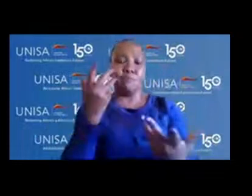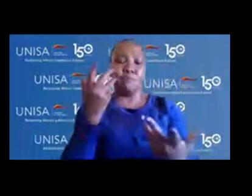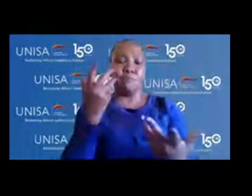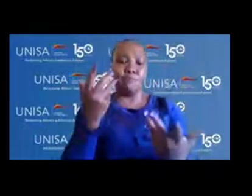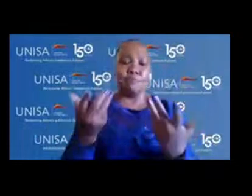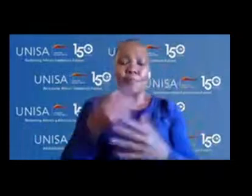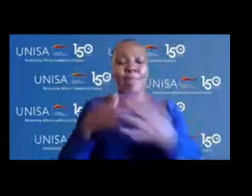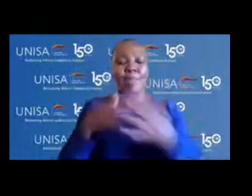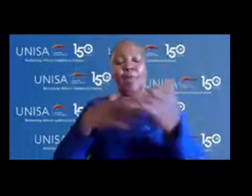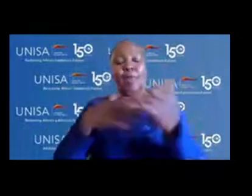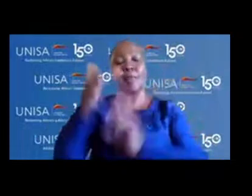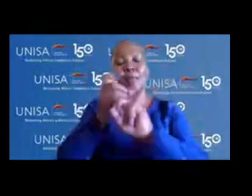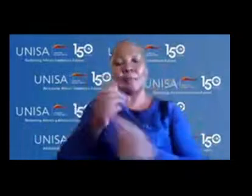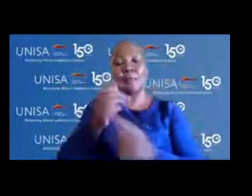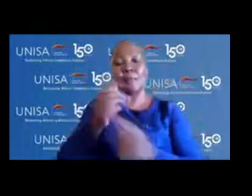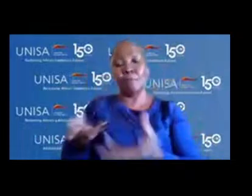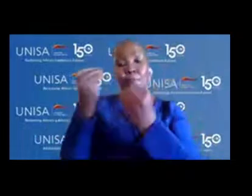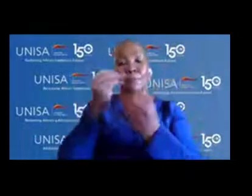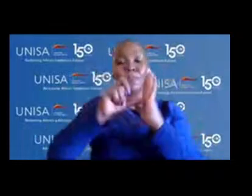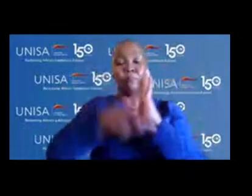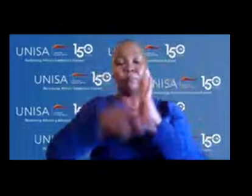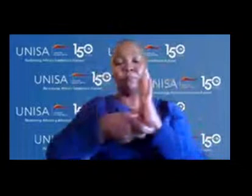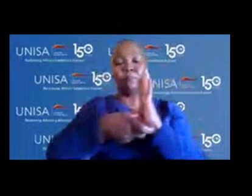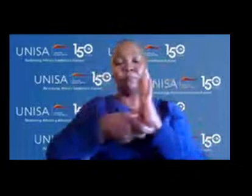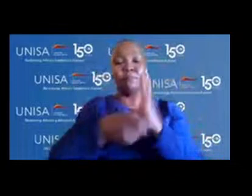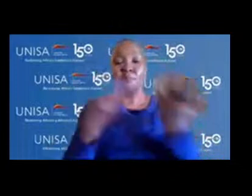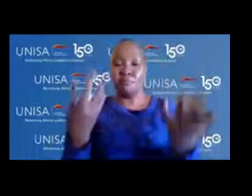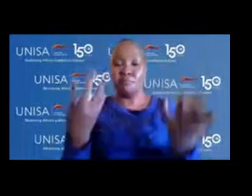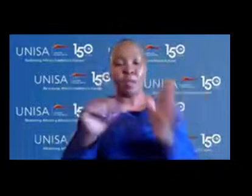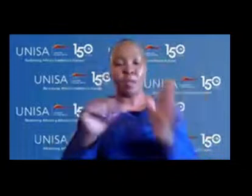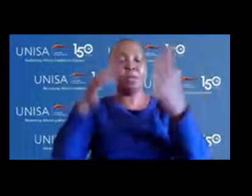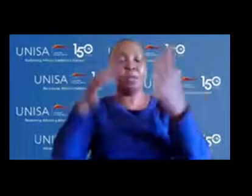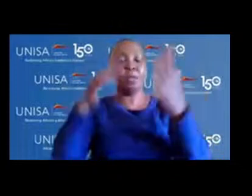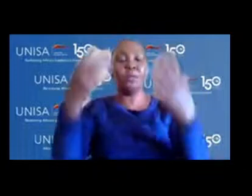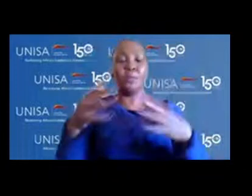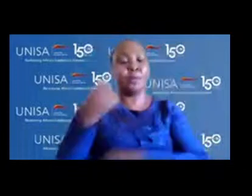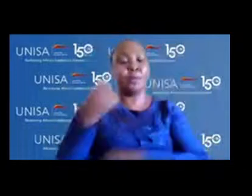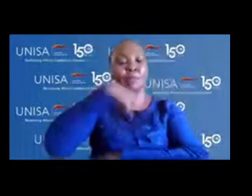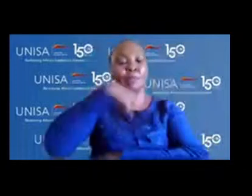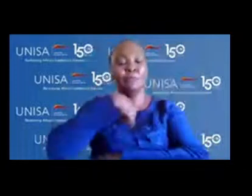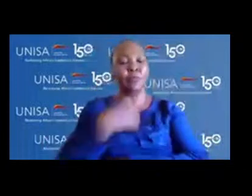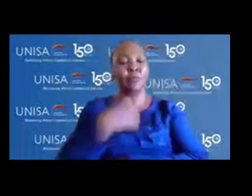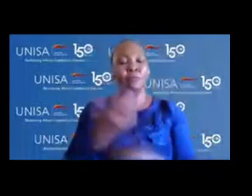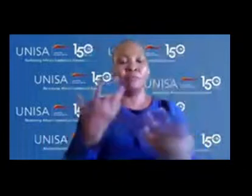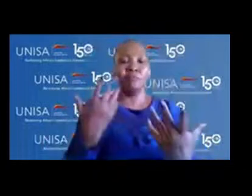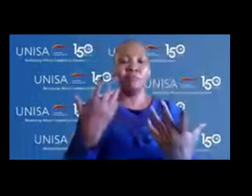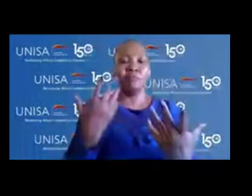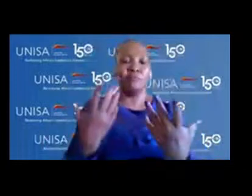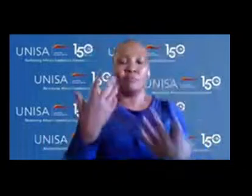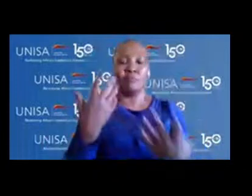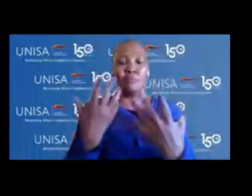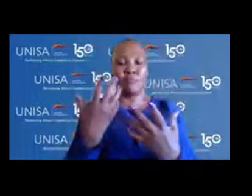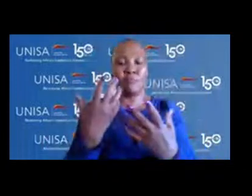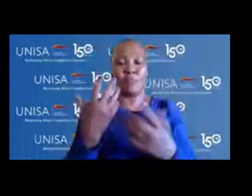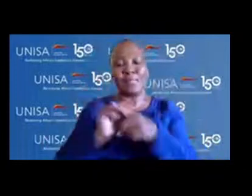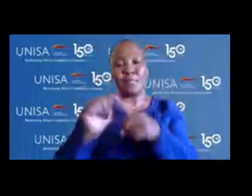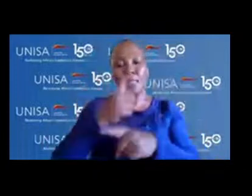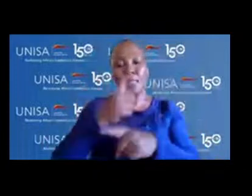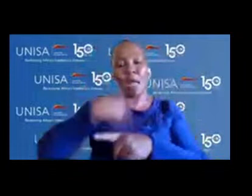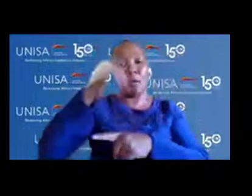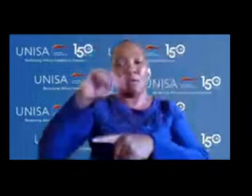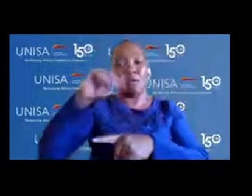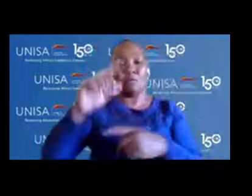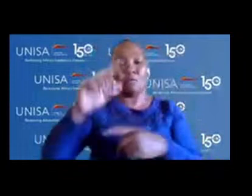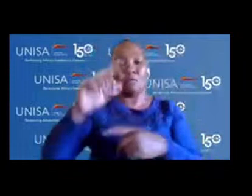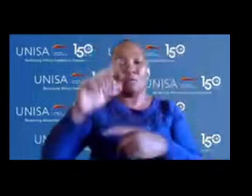anyone can acquire a disability. It is therefore important for us to treat our fellow students with respect and